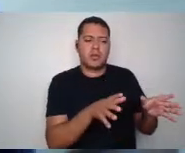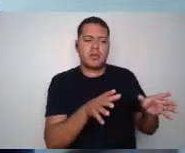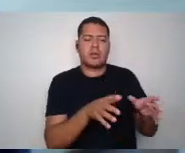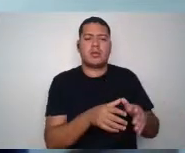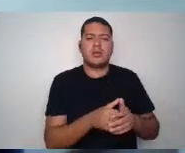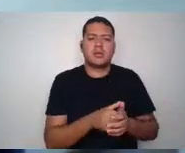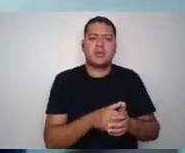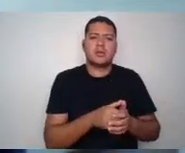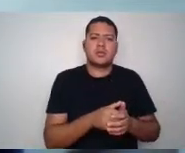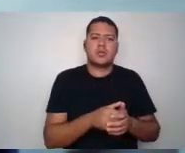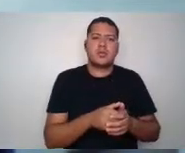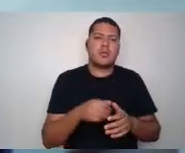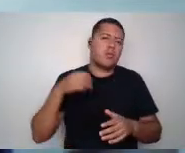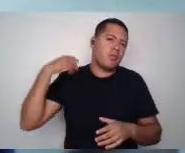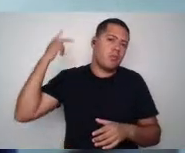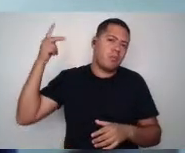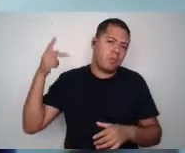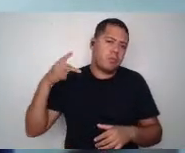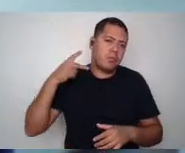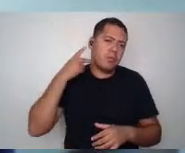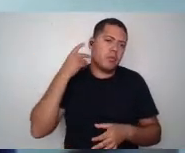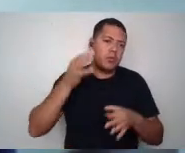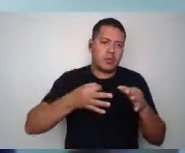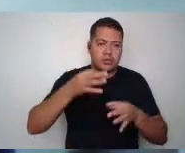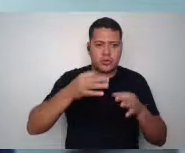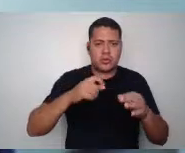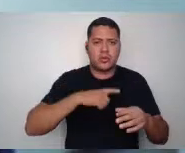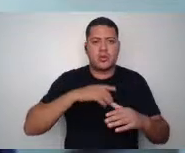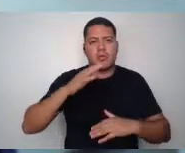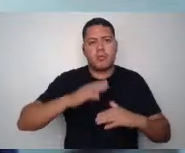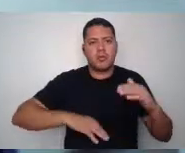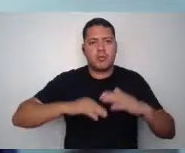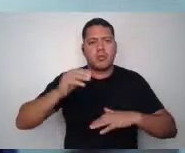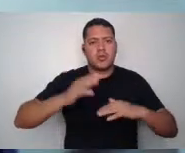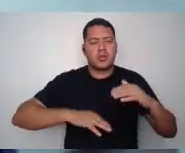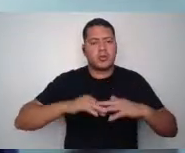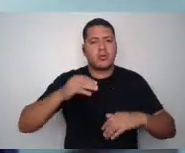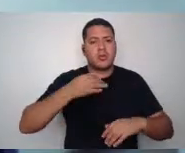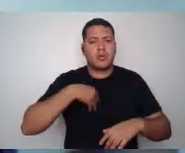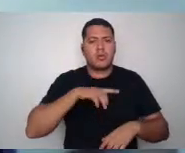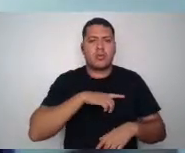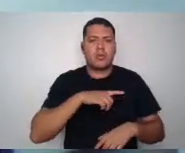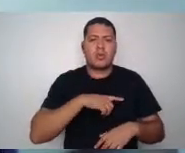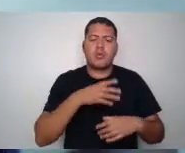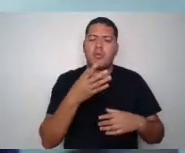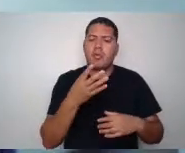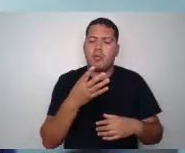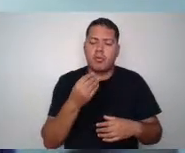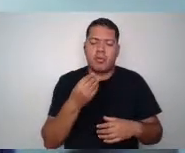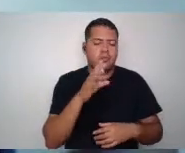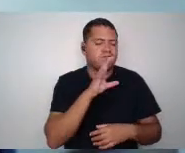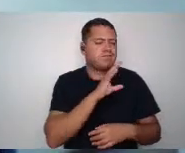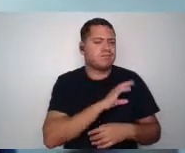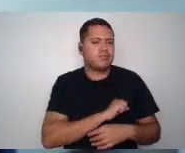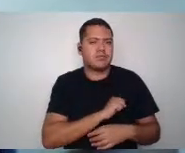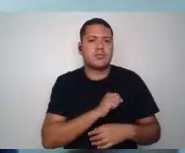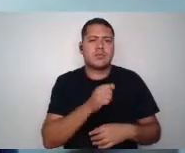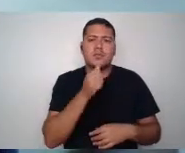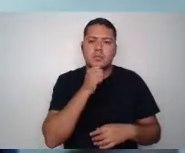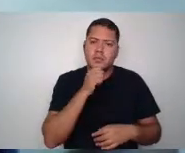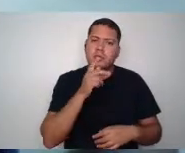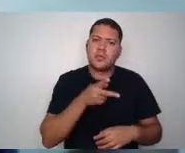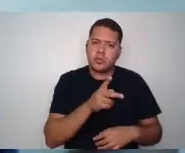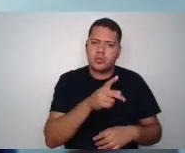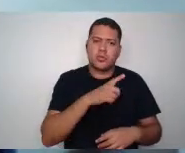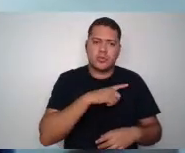so that I would stop being an attorney general, which is a job that I always enjoyed,